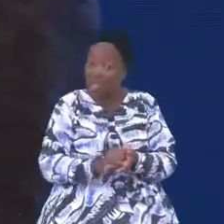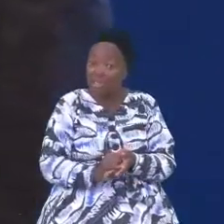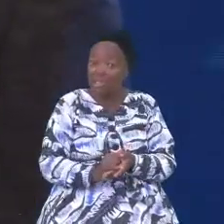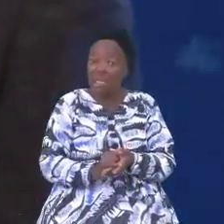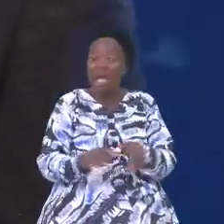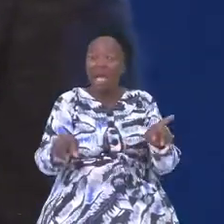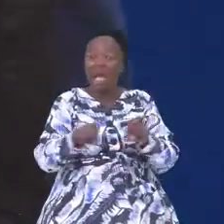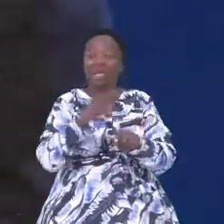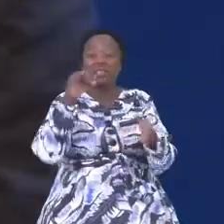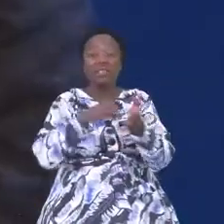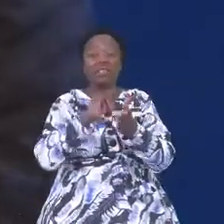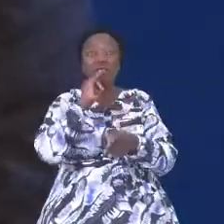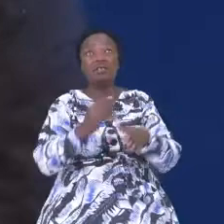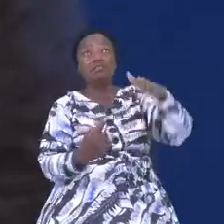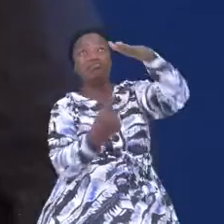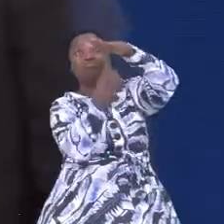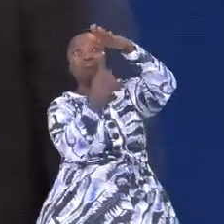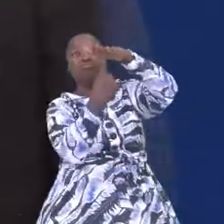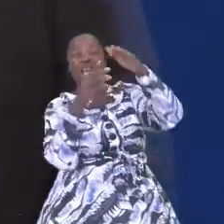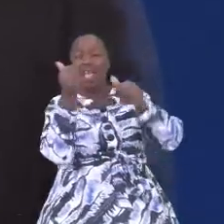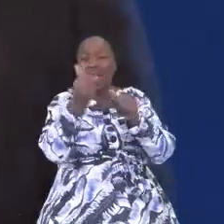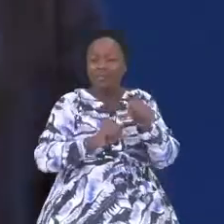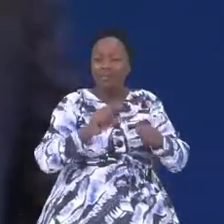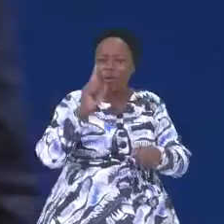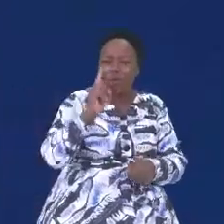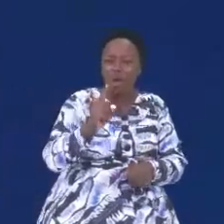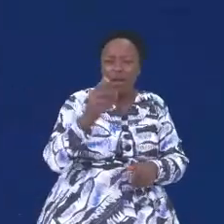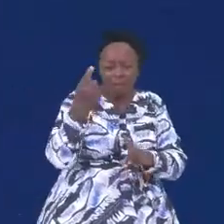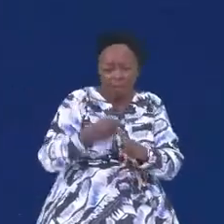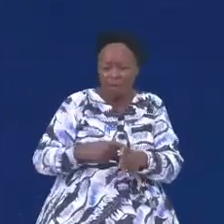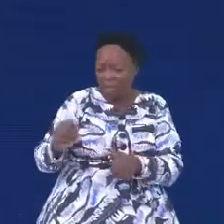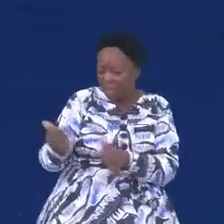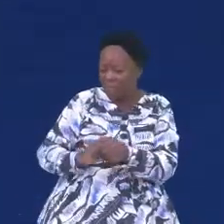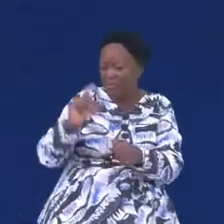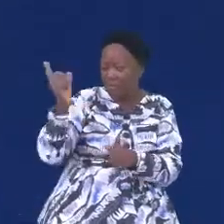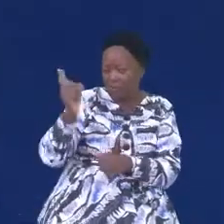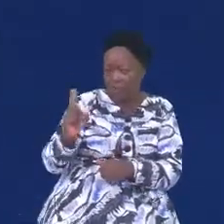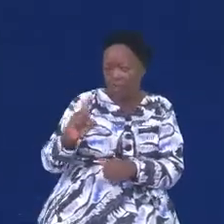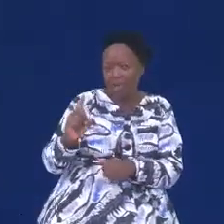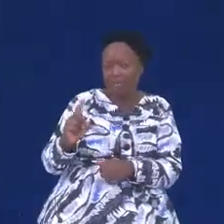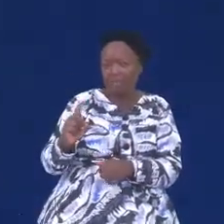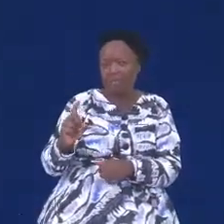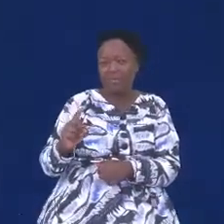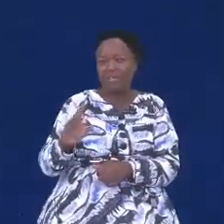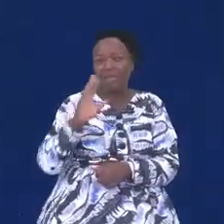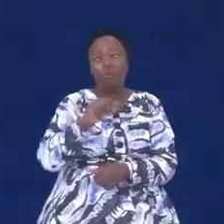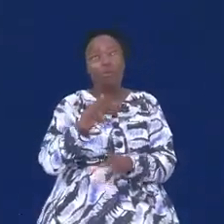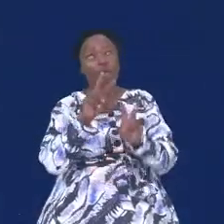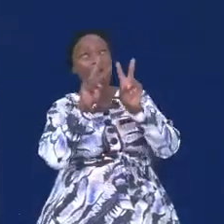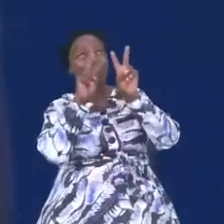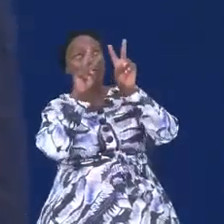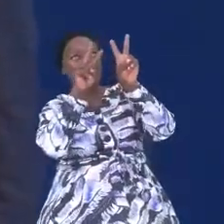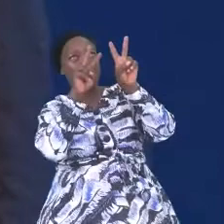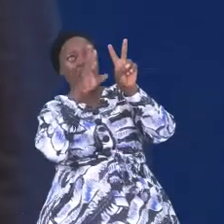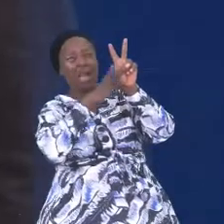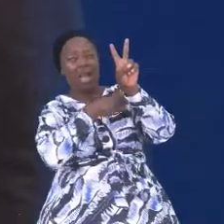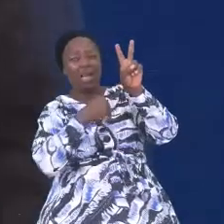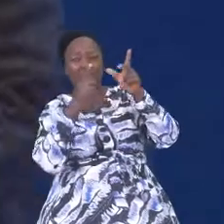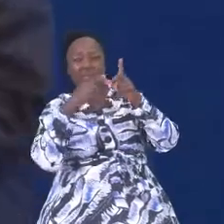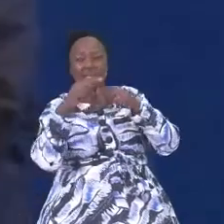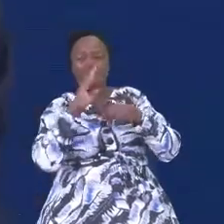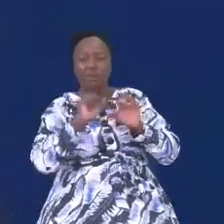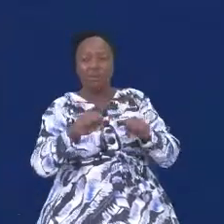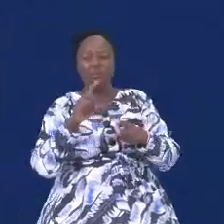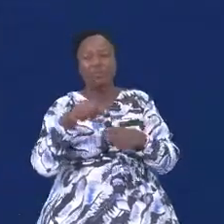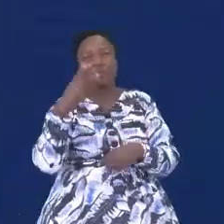as it is up, everybody from everywhere will look and they'll be able to